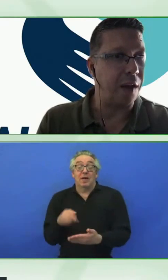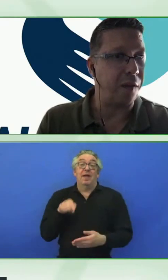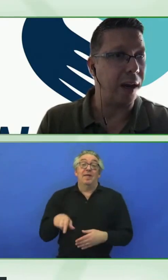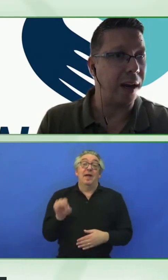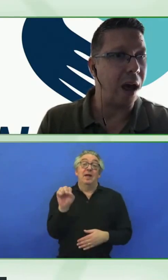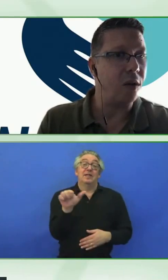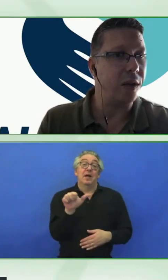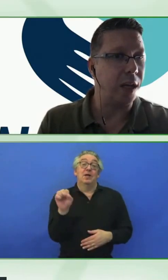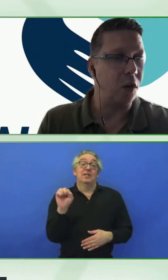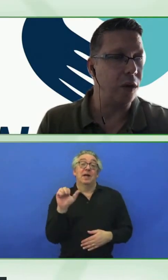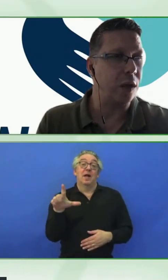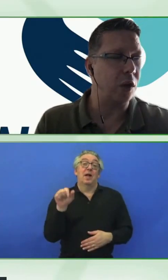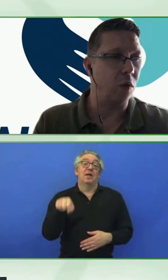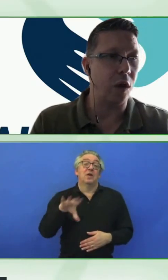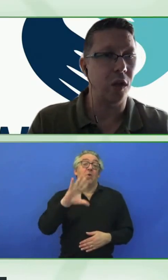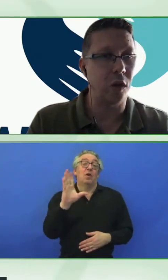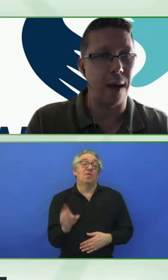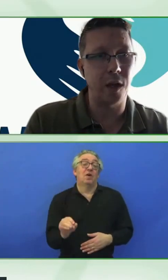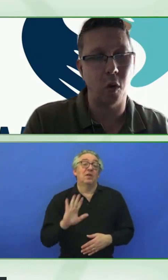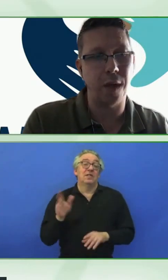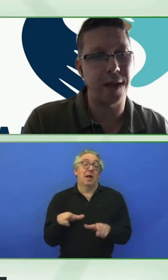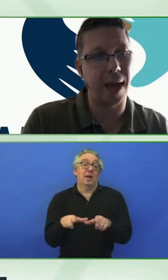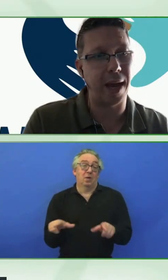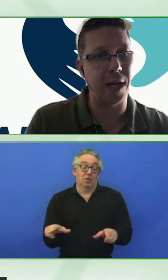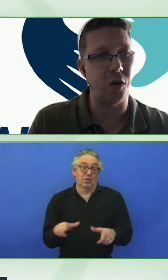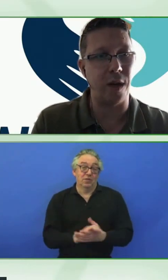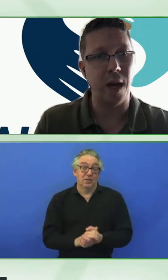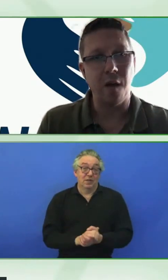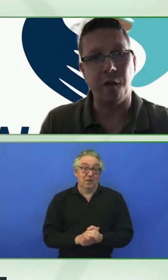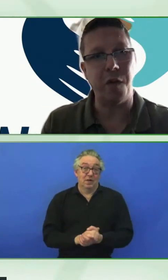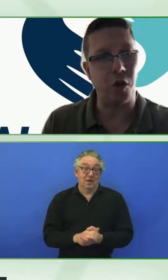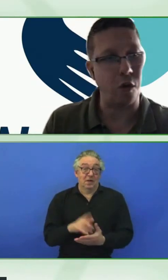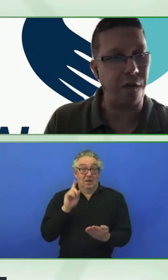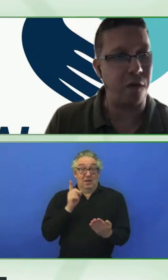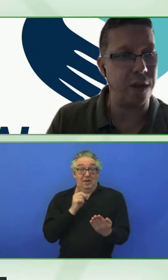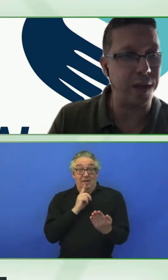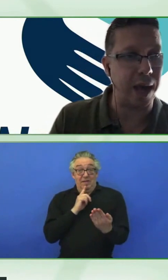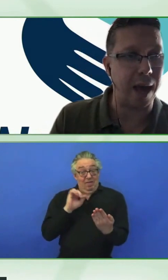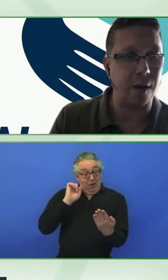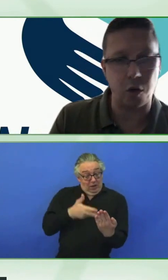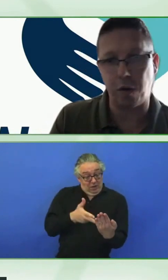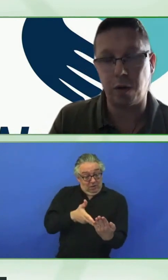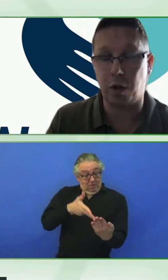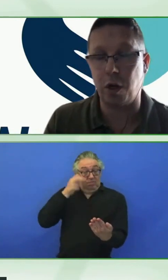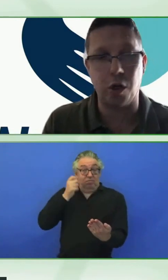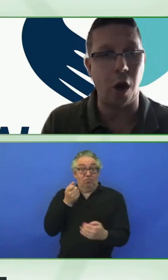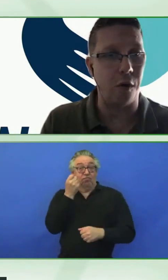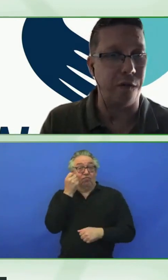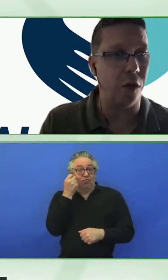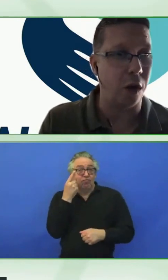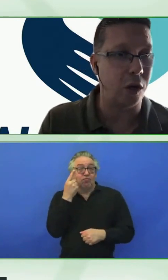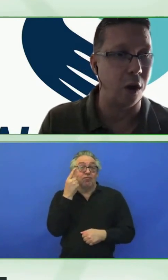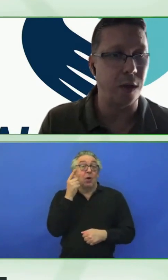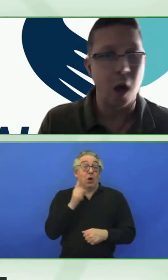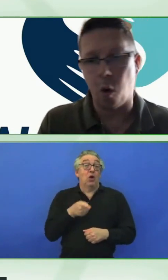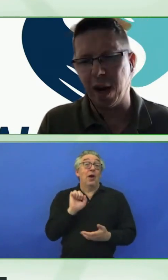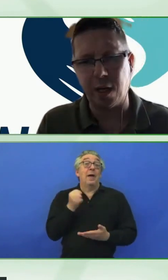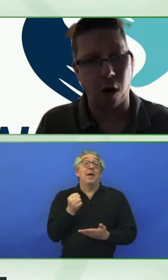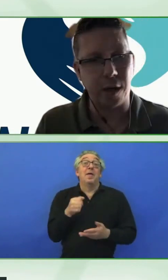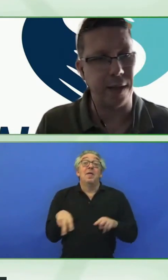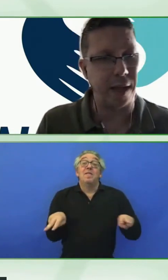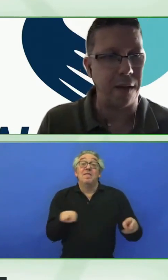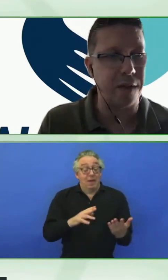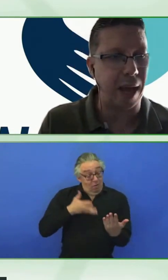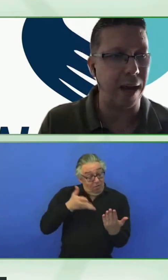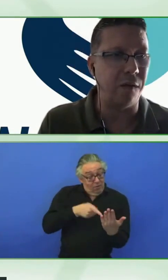inclusion for the deaf, and it allows the users to also store that scan history for future reference to go and review those terms or